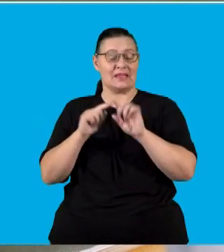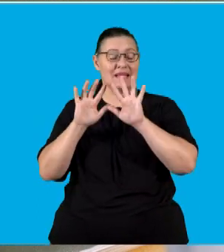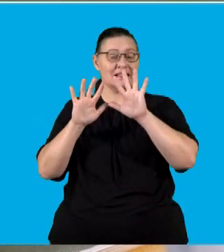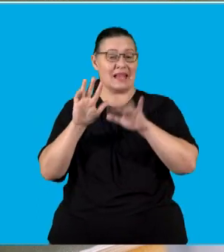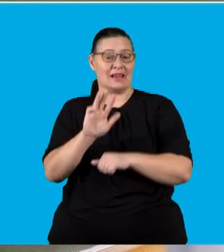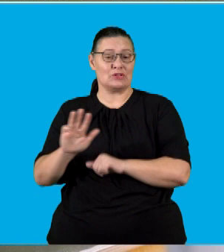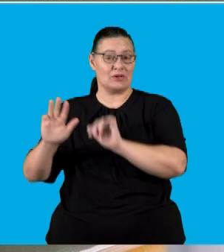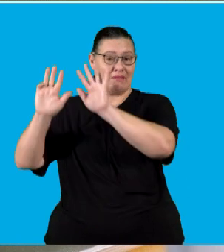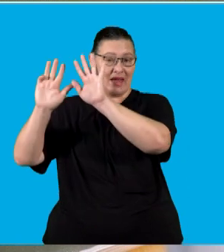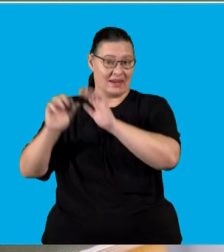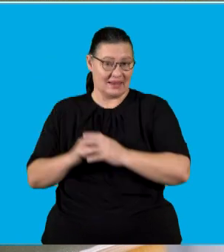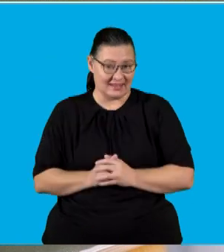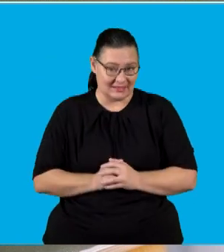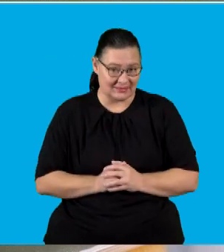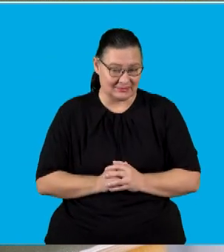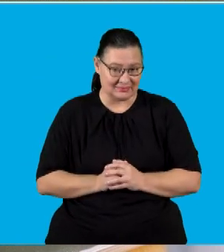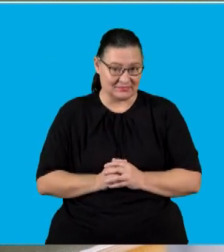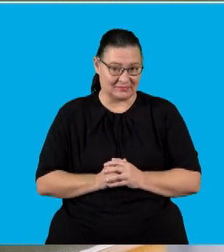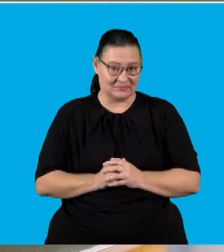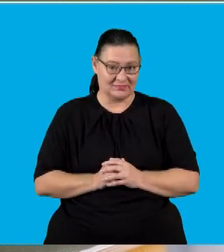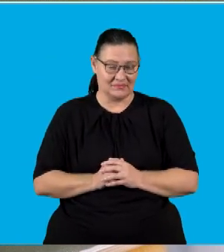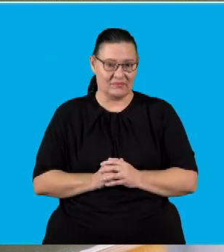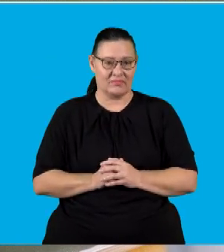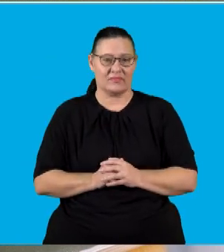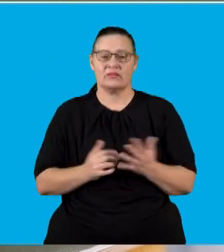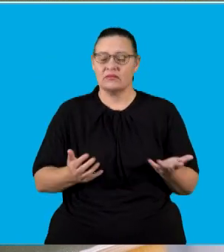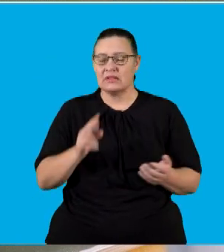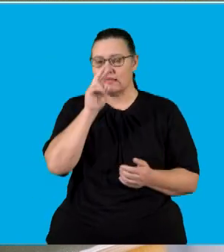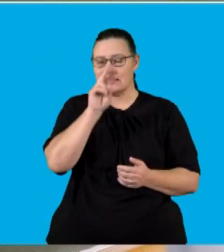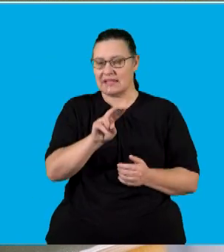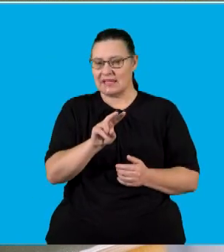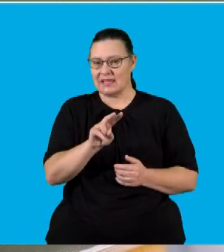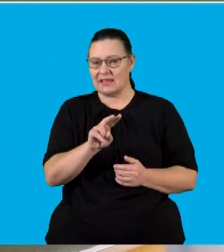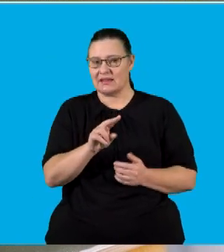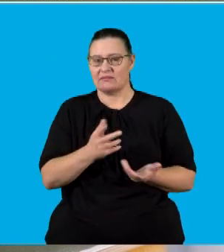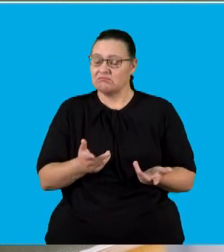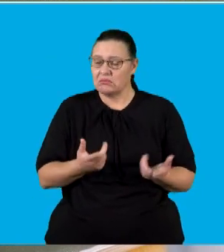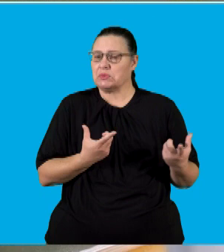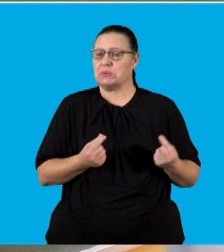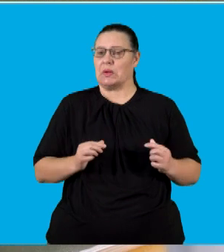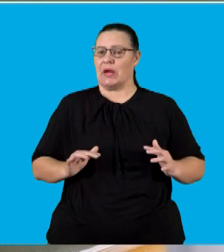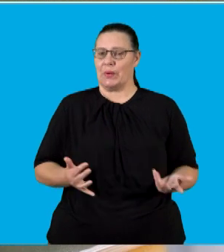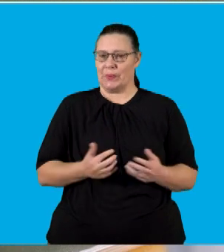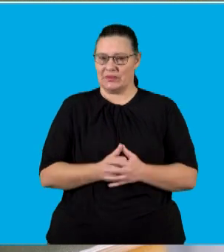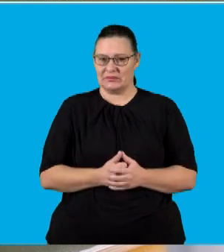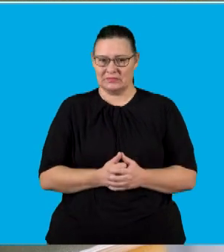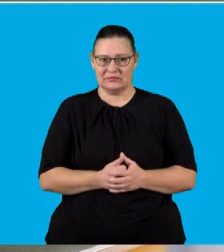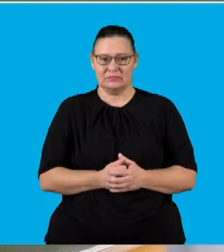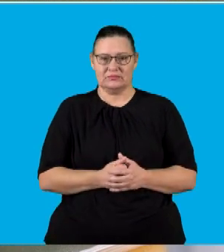2,36 times 10 exponent 9. Let's see how this is done.